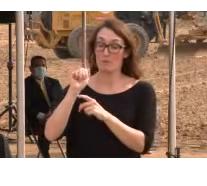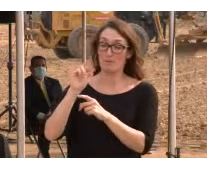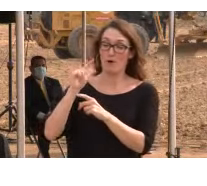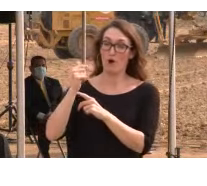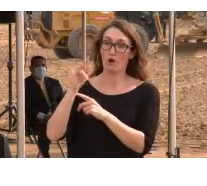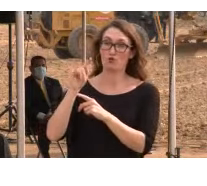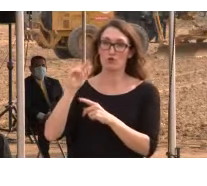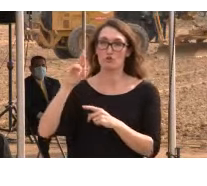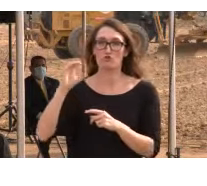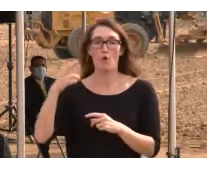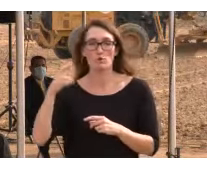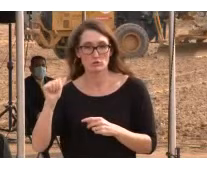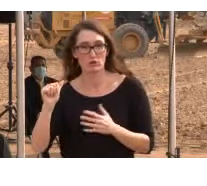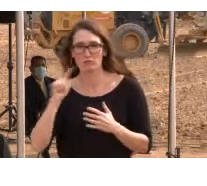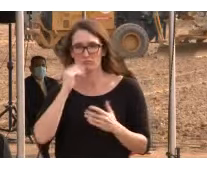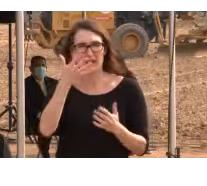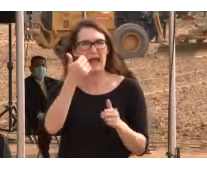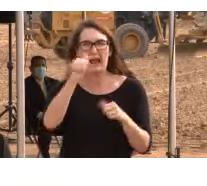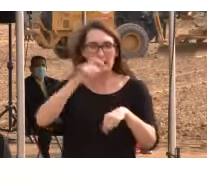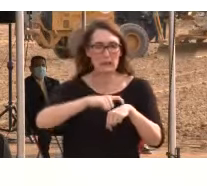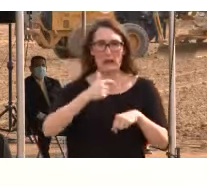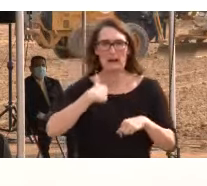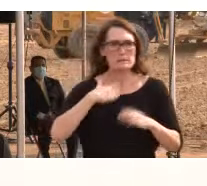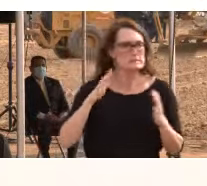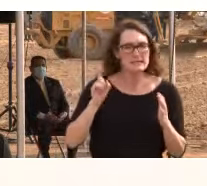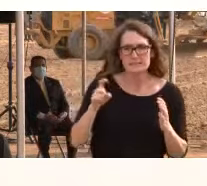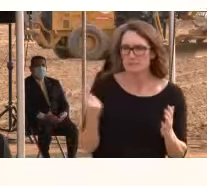me tell you, I go to that sister anytime I needed something